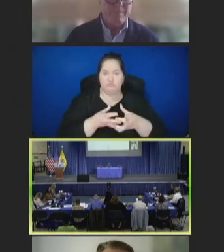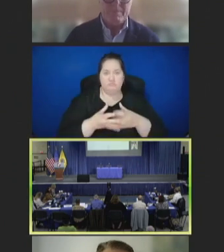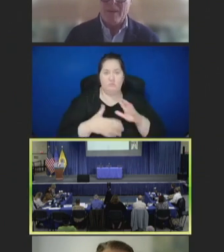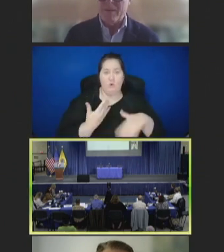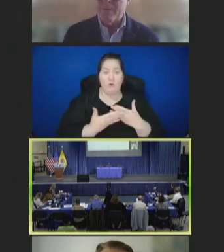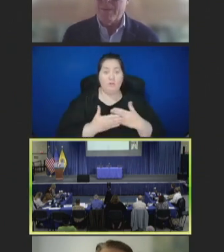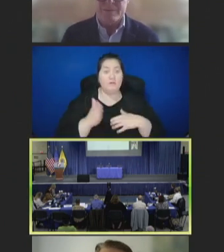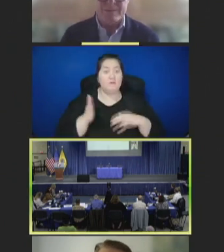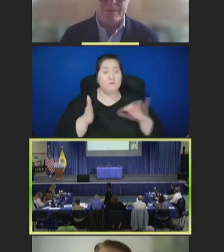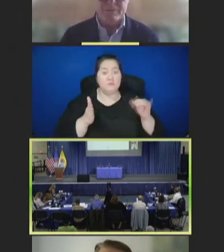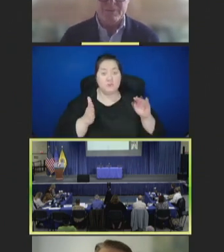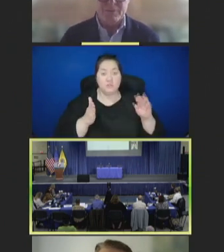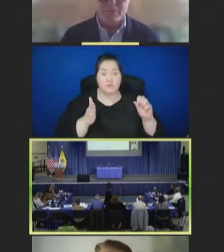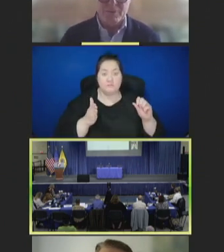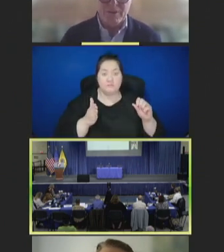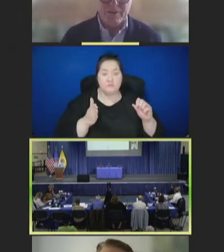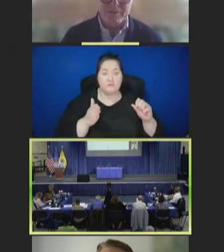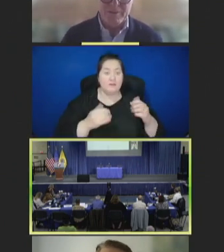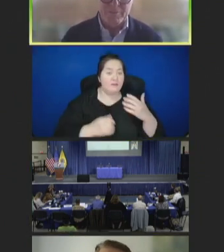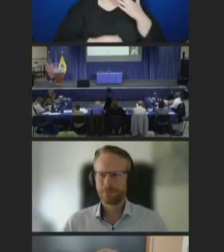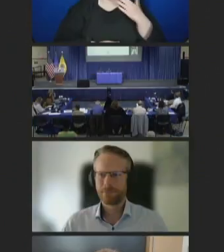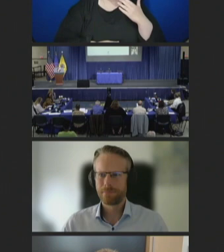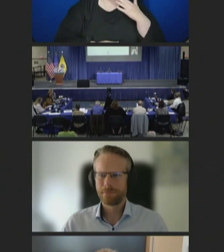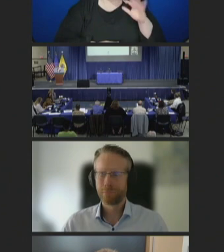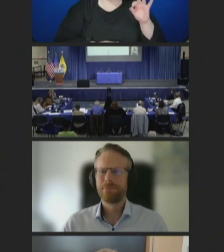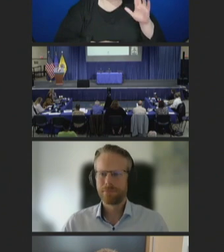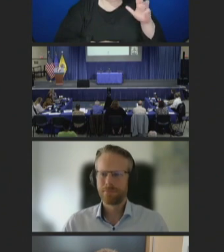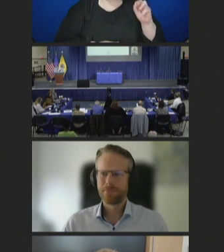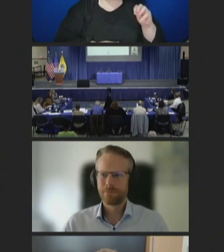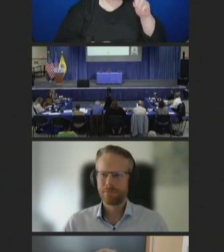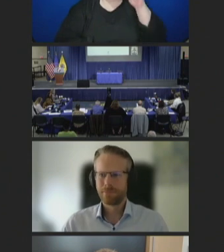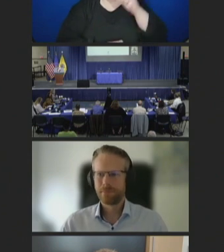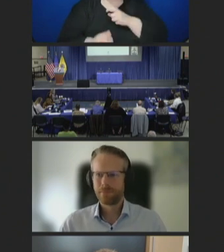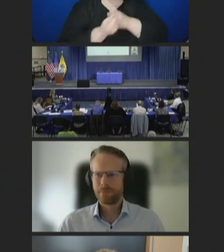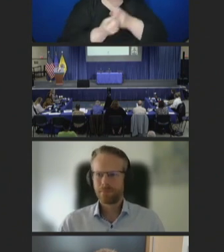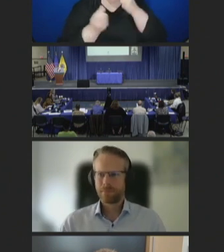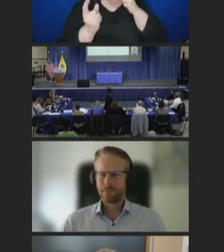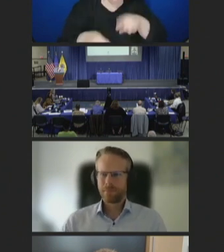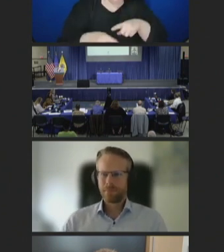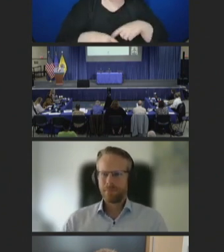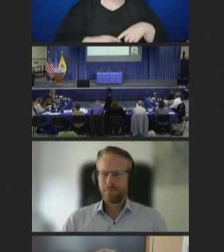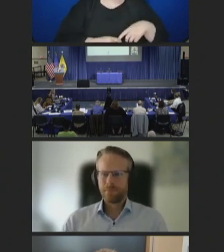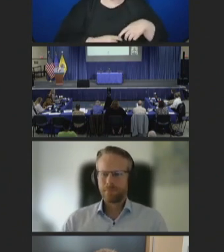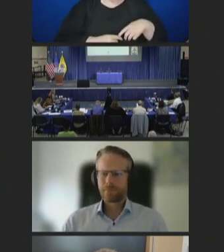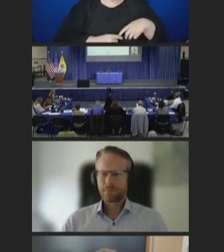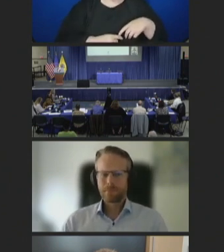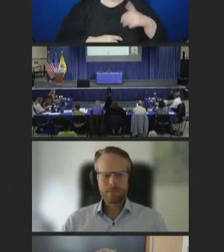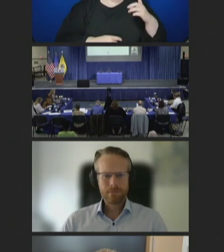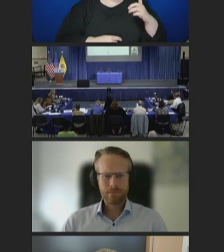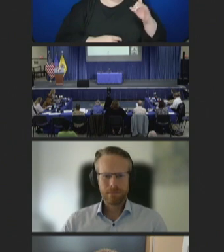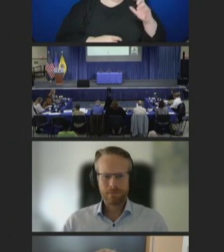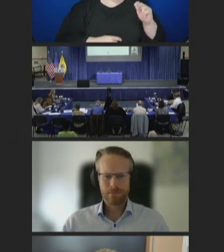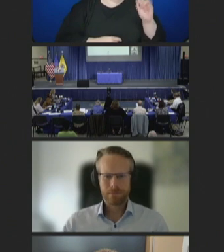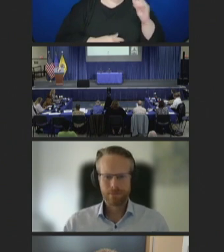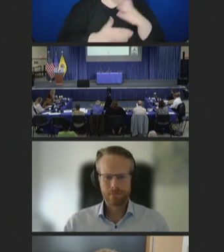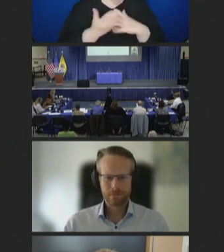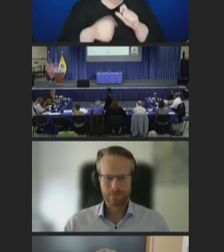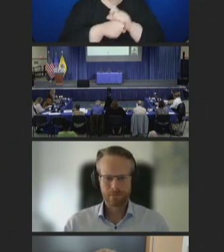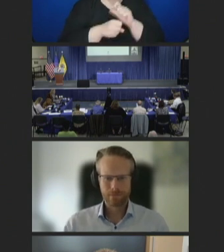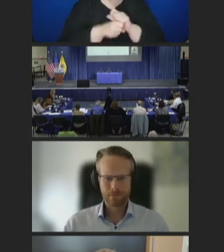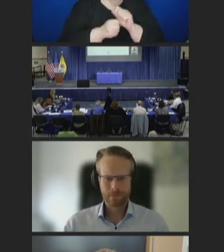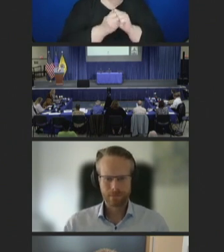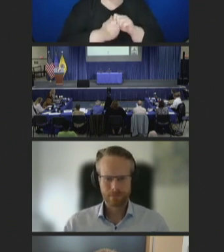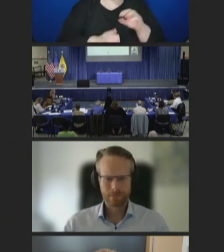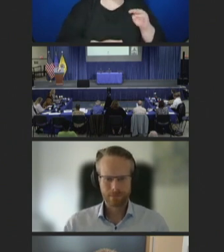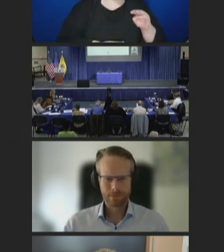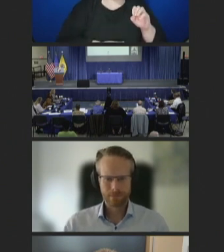James, please. Yes, thanks, Facundo. I completely agree. And additionally, Dan, some of the work being done with the